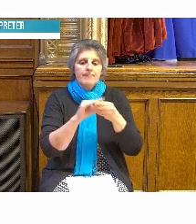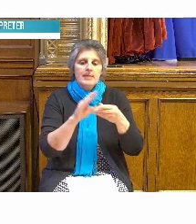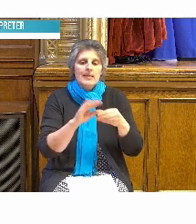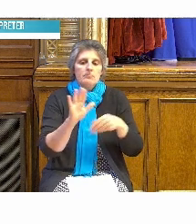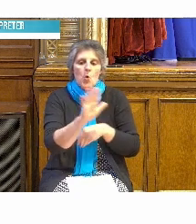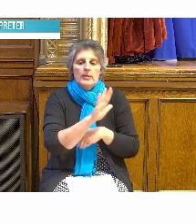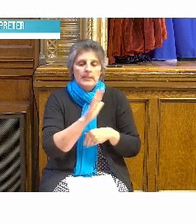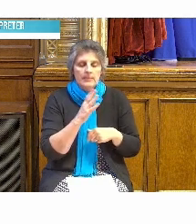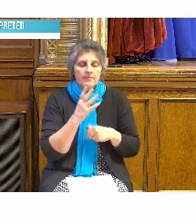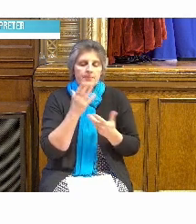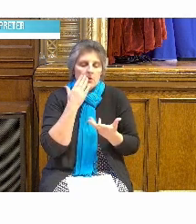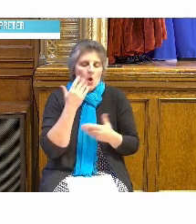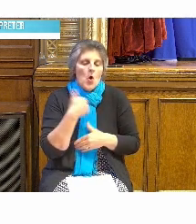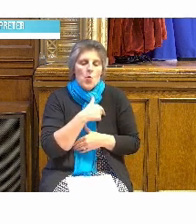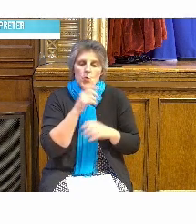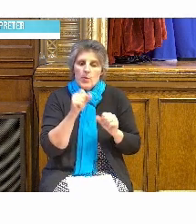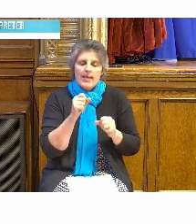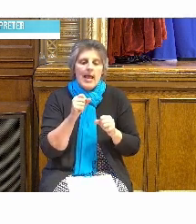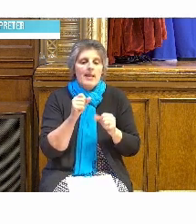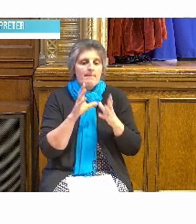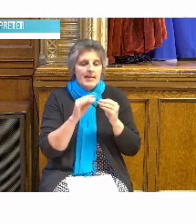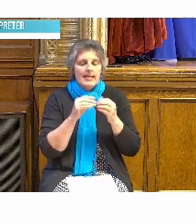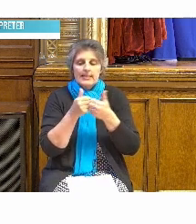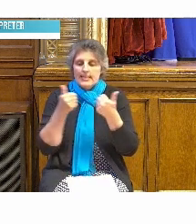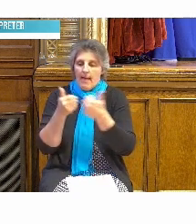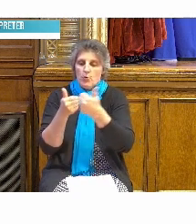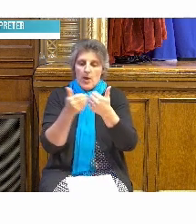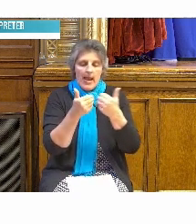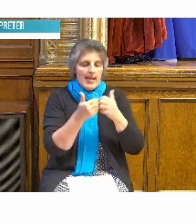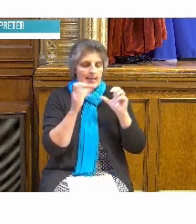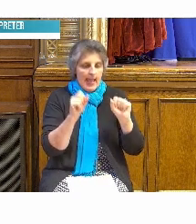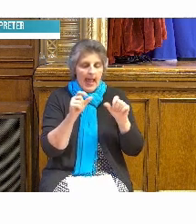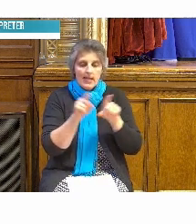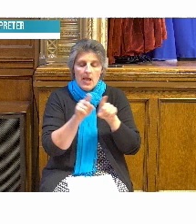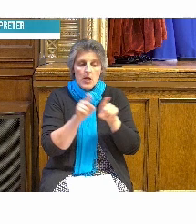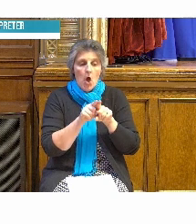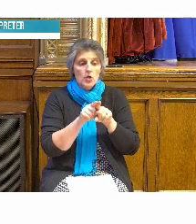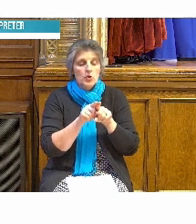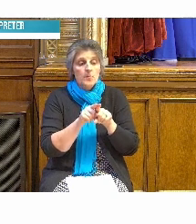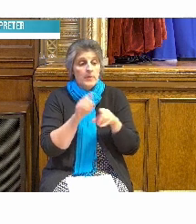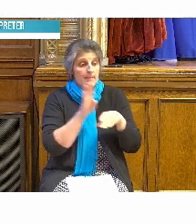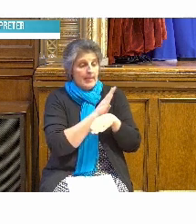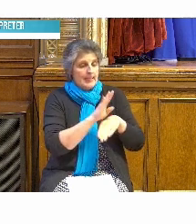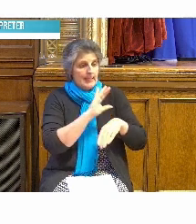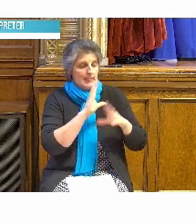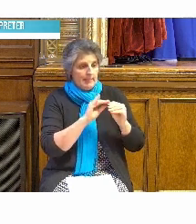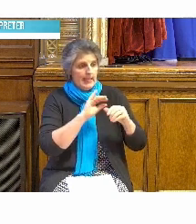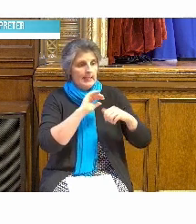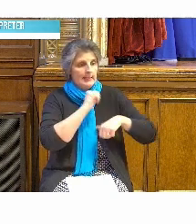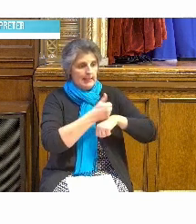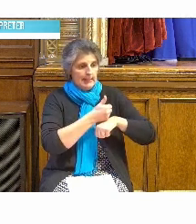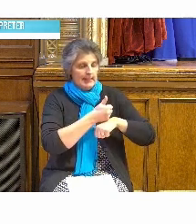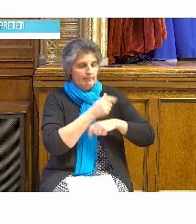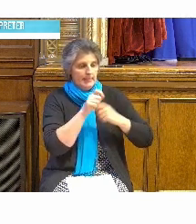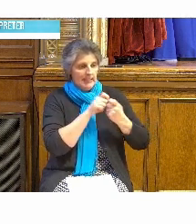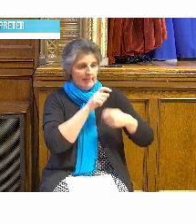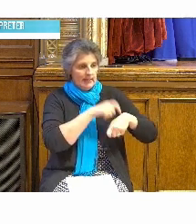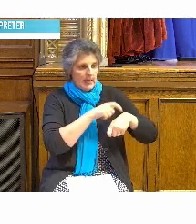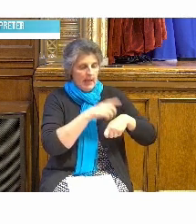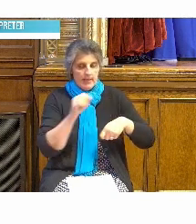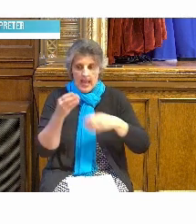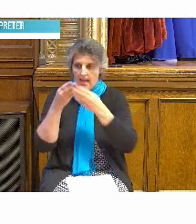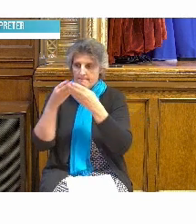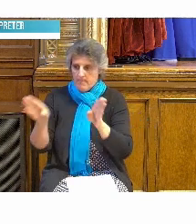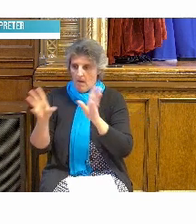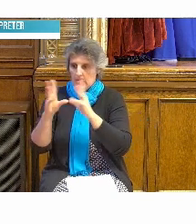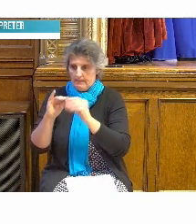testimony. We can separate the meetings. You can also set the business meeting for a time certain, and you can set the public